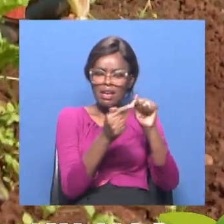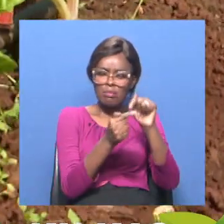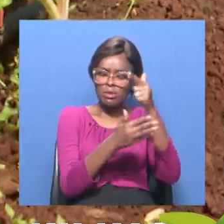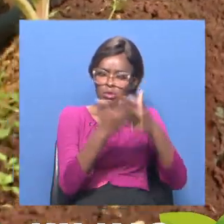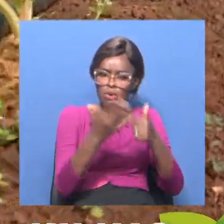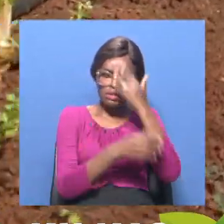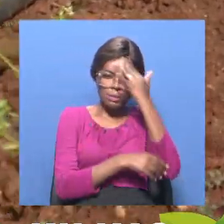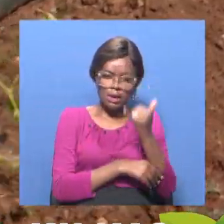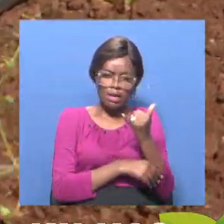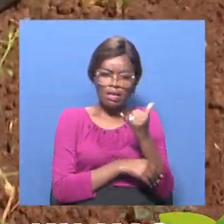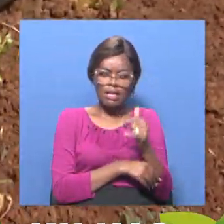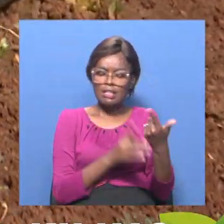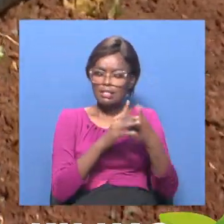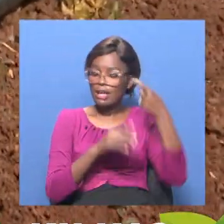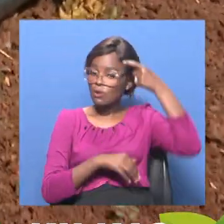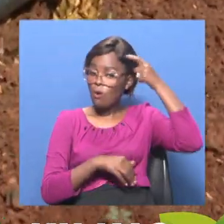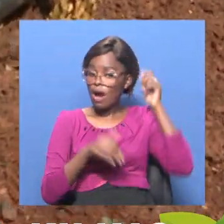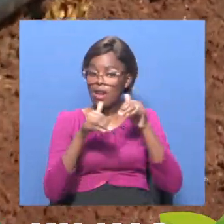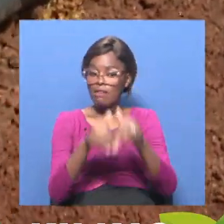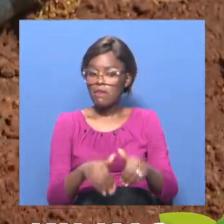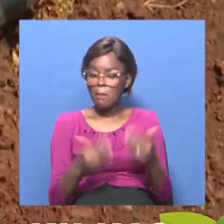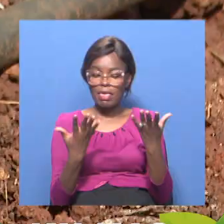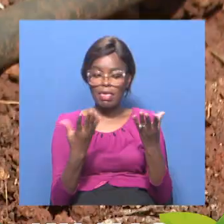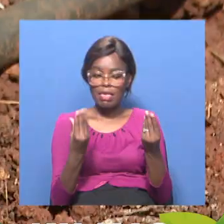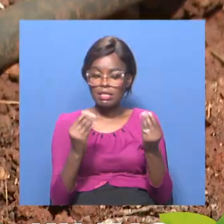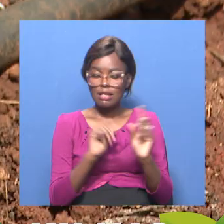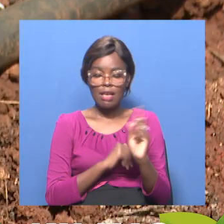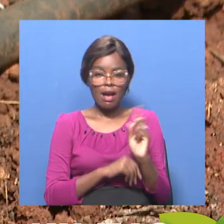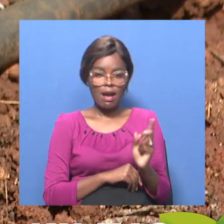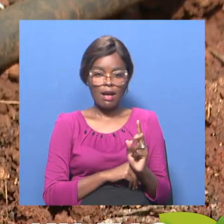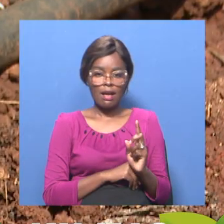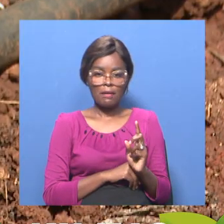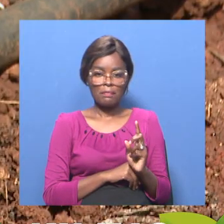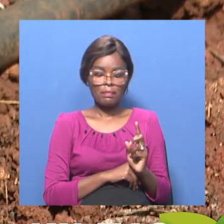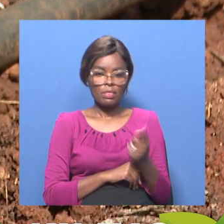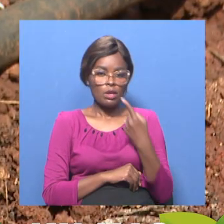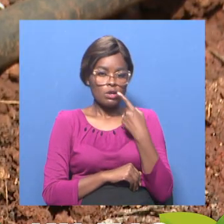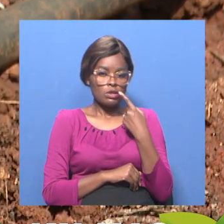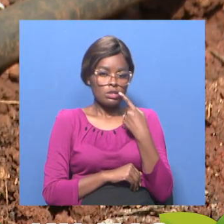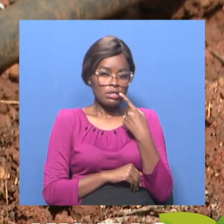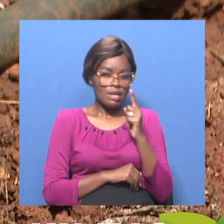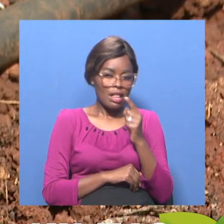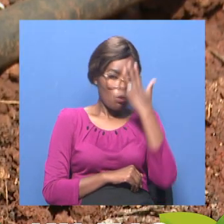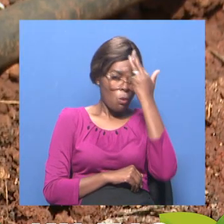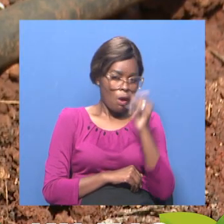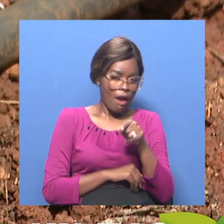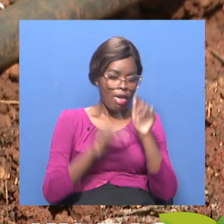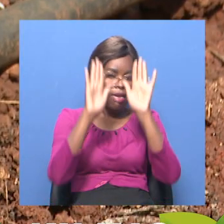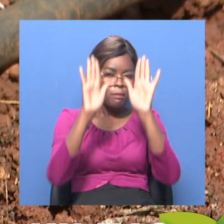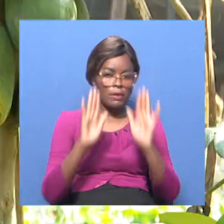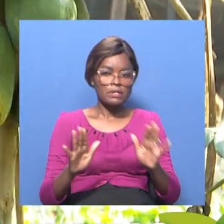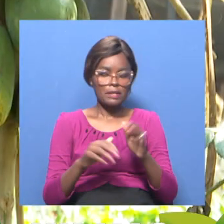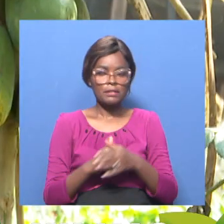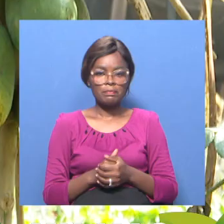because venturing into organic farming is not easy. So perhaps tell us, why is it